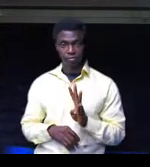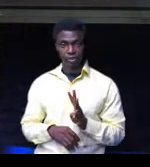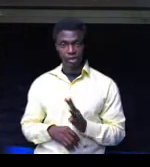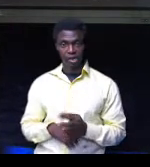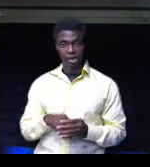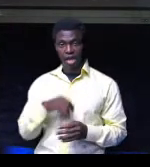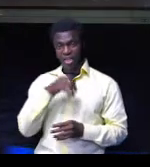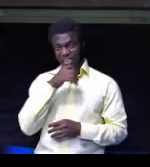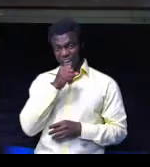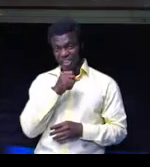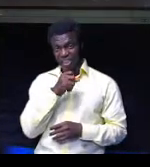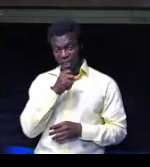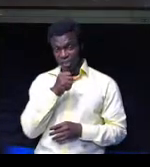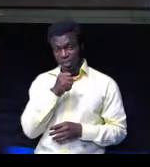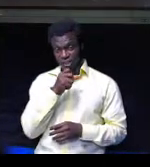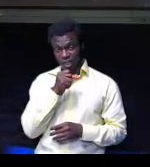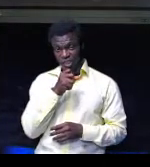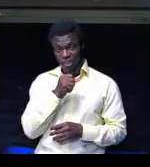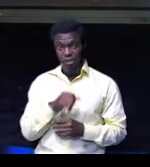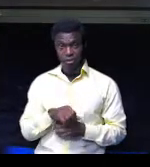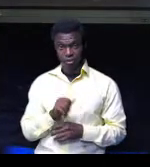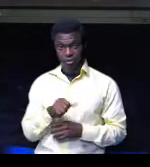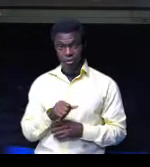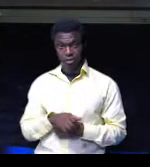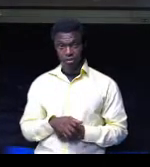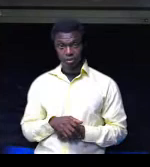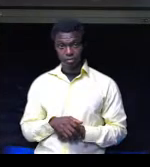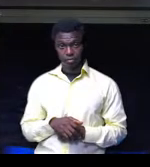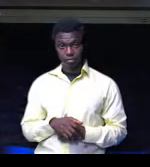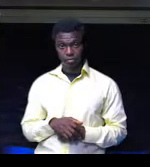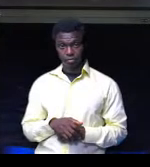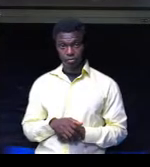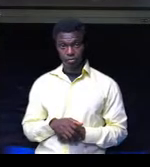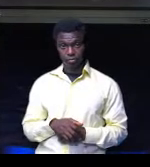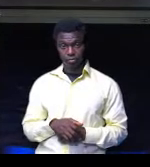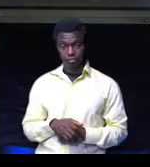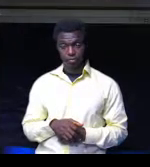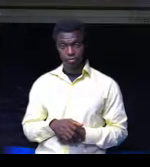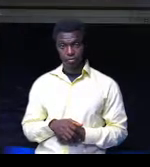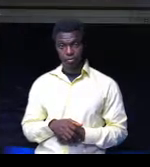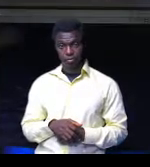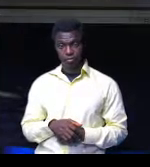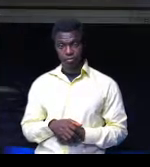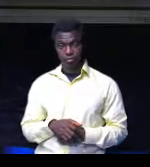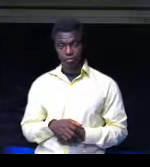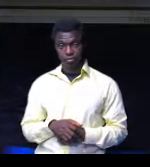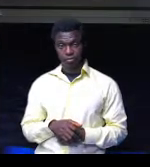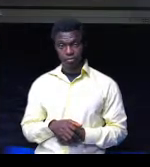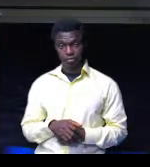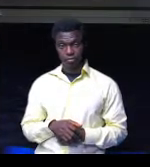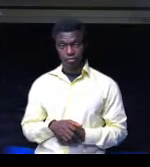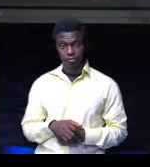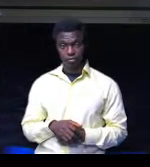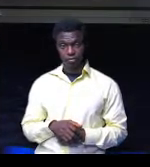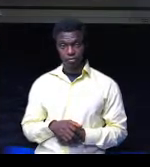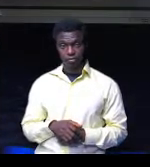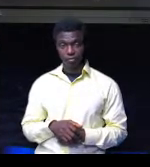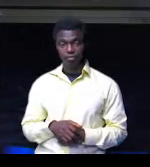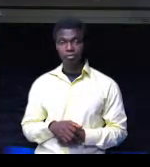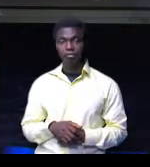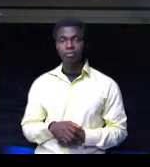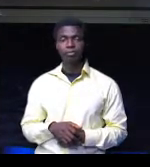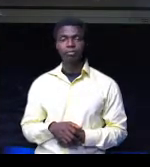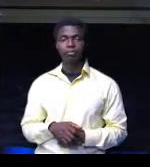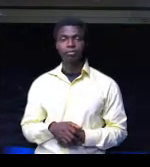Number 4, tangerine. Yes. Some of you prefer tangerine to orange. Yeah, tangerine.